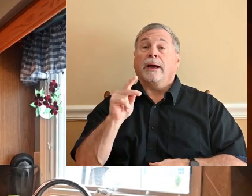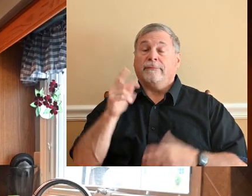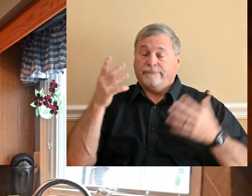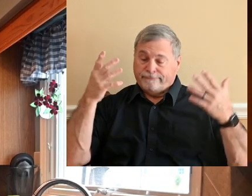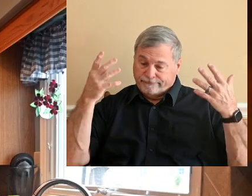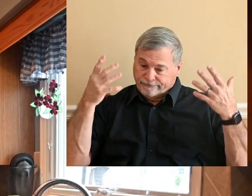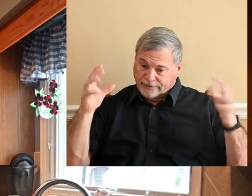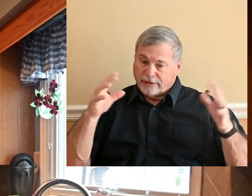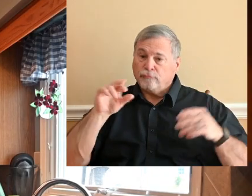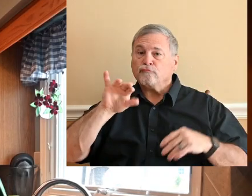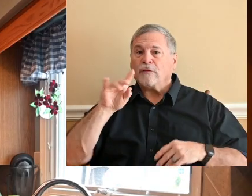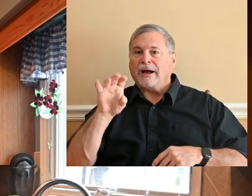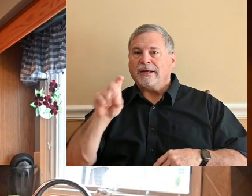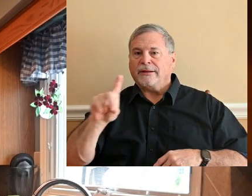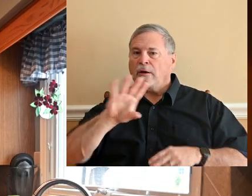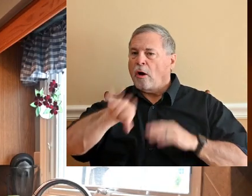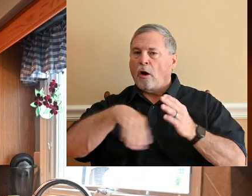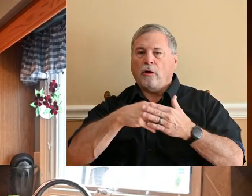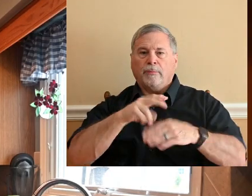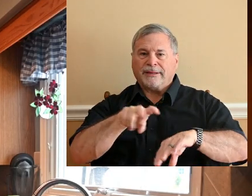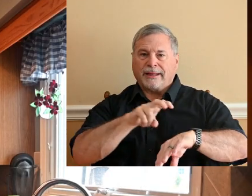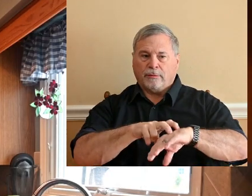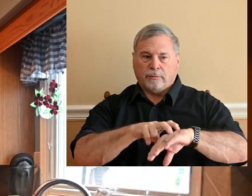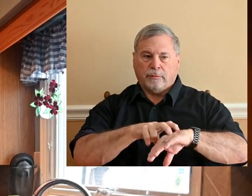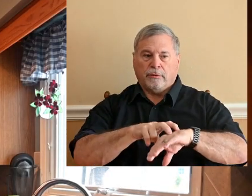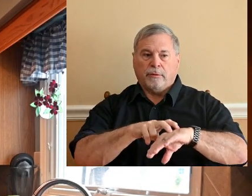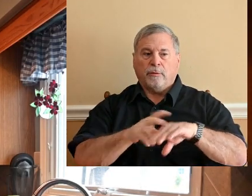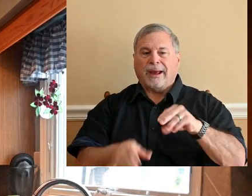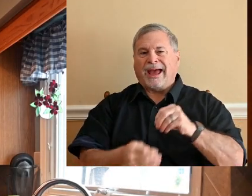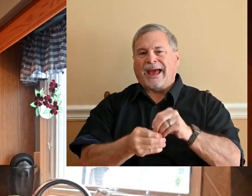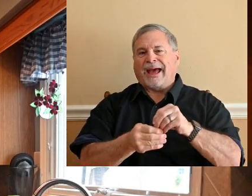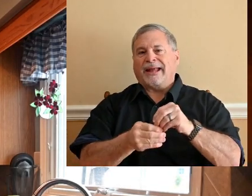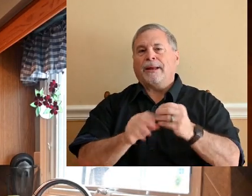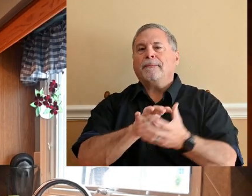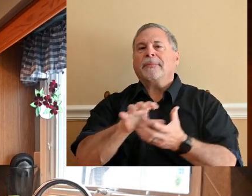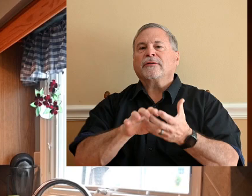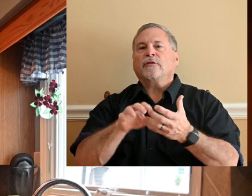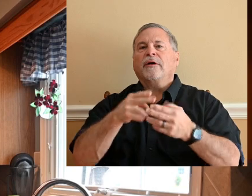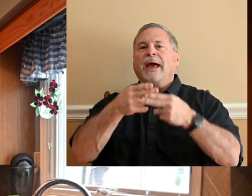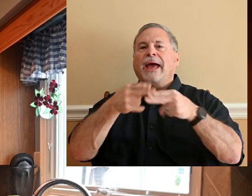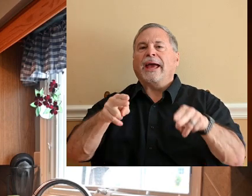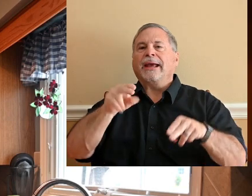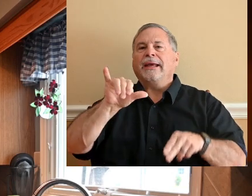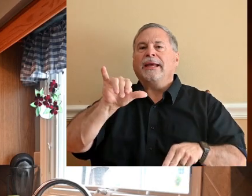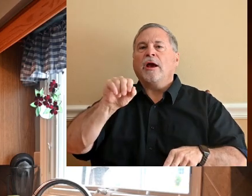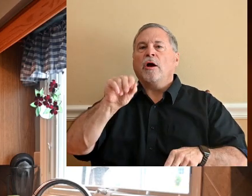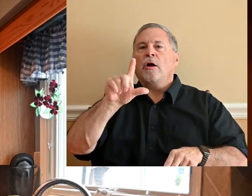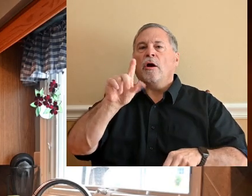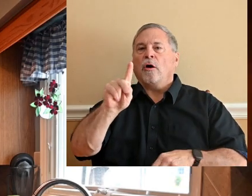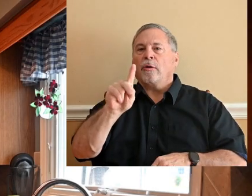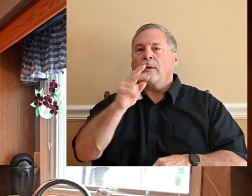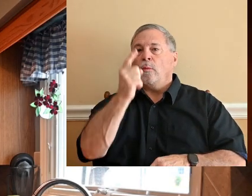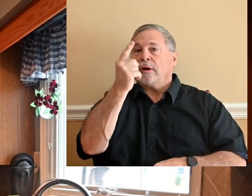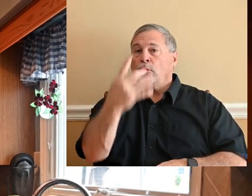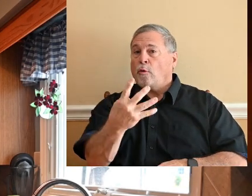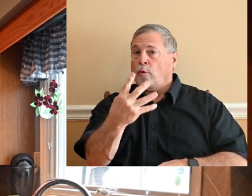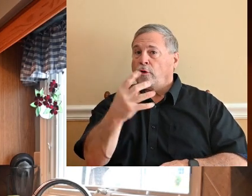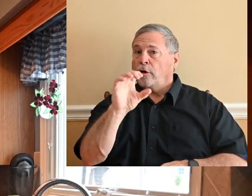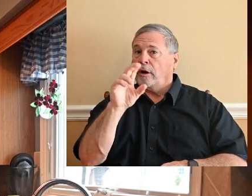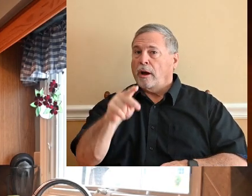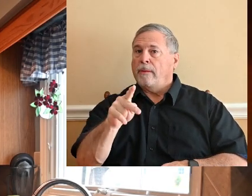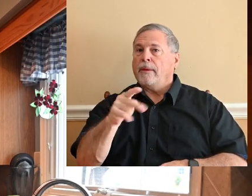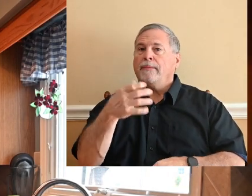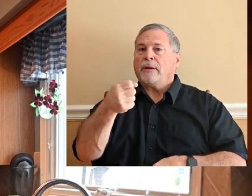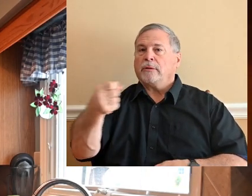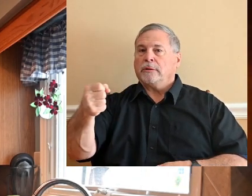Okay, so we've now riced all of the potatoes. We're going to take and add a mixture of an egg yolk and a 1/4 cup of